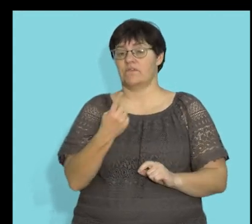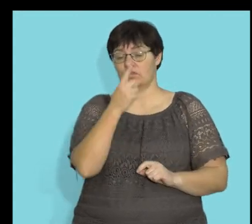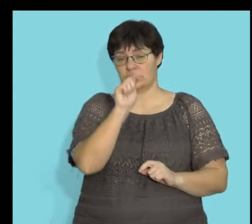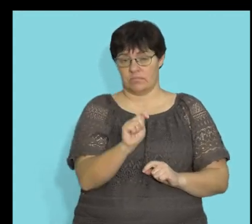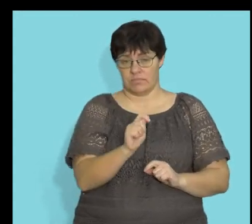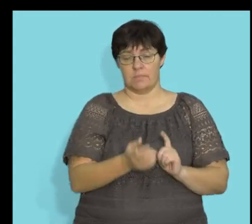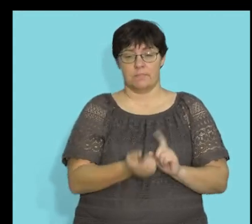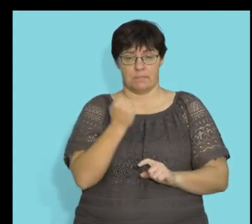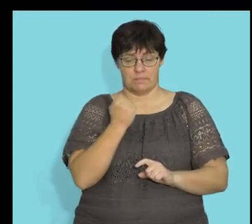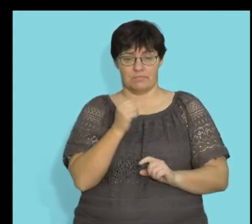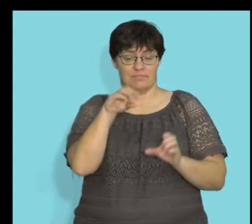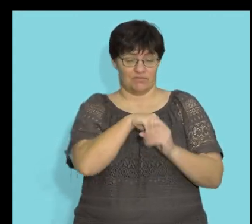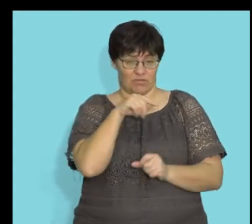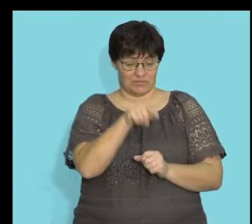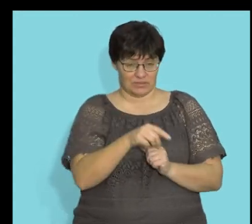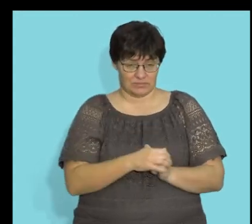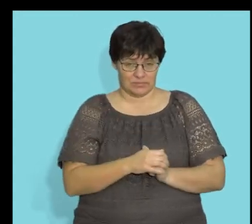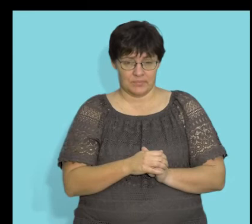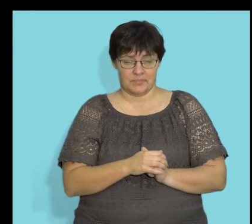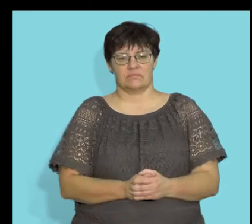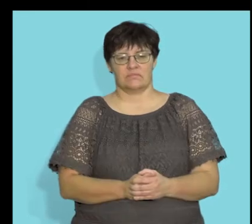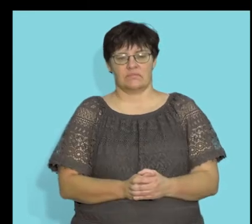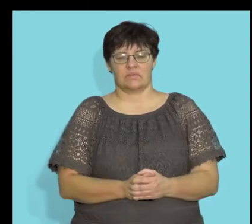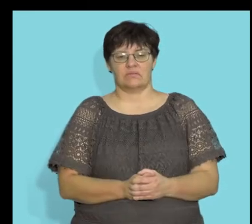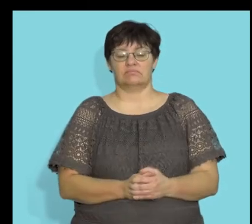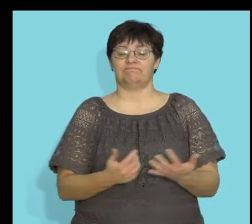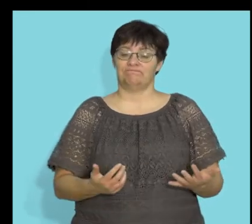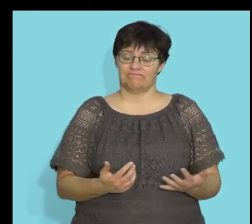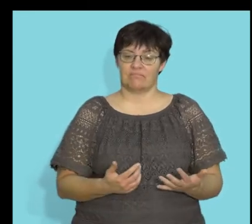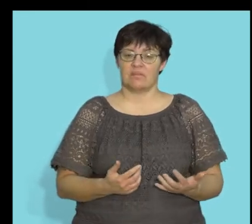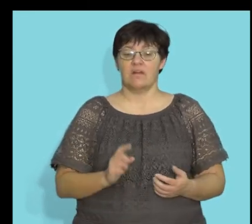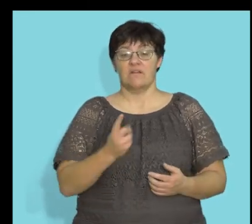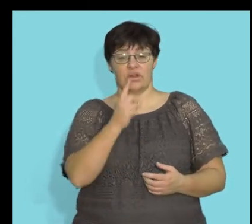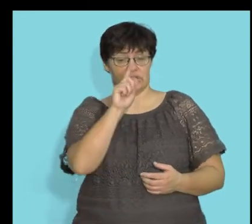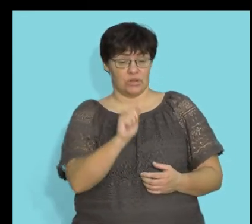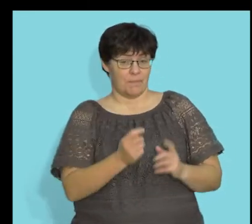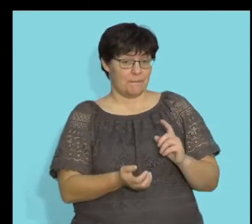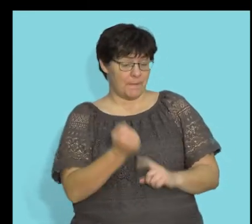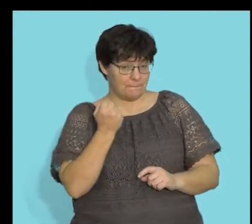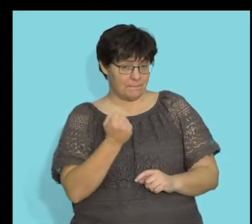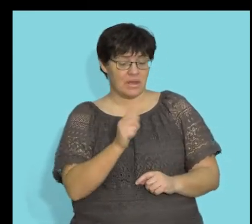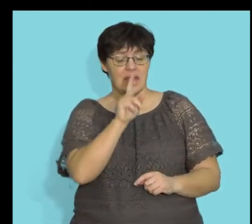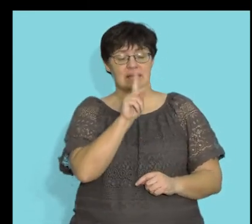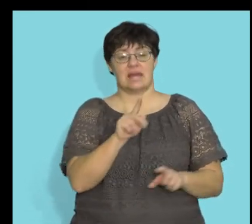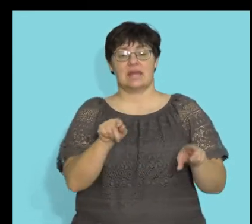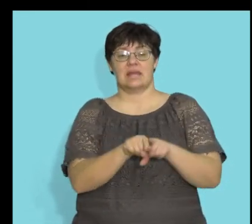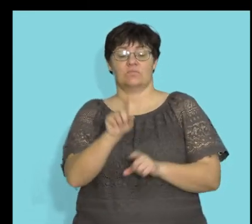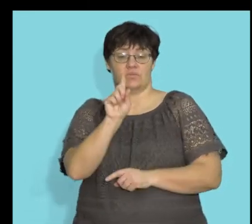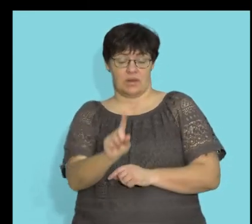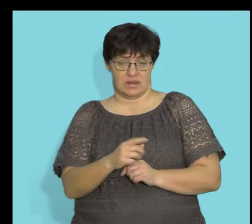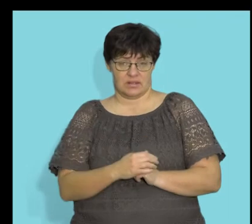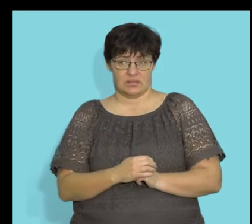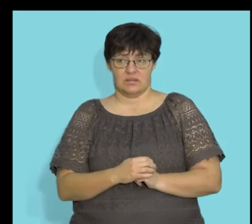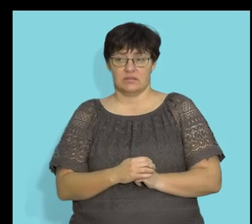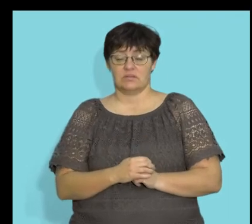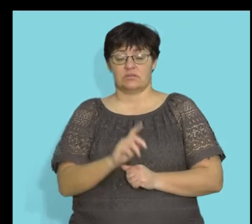find the first term involved in the sum. Cool, so to find the first term, I'm going to substitute k is equal